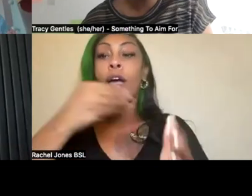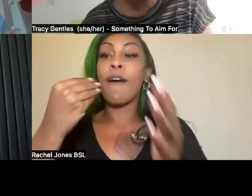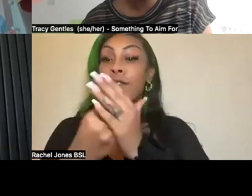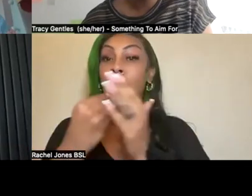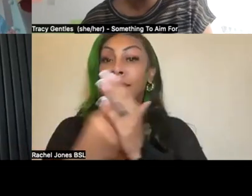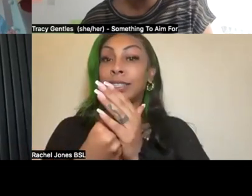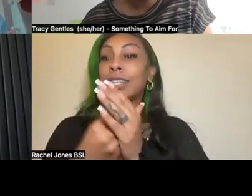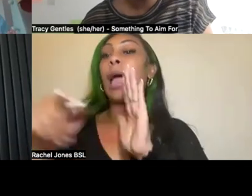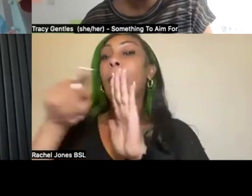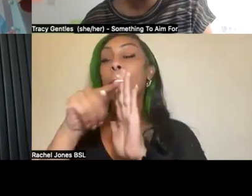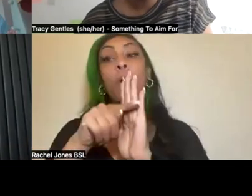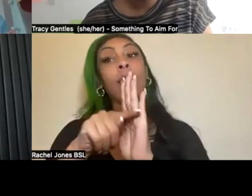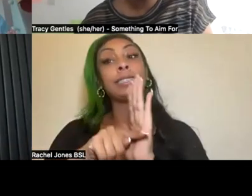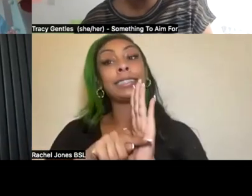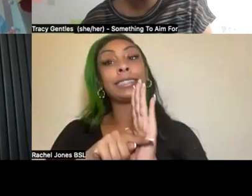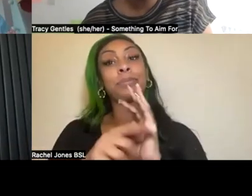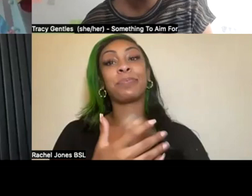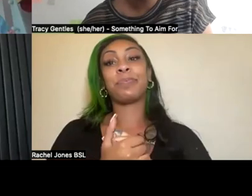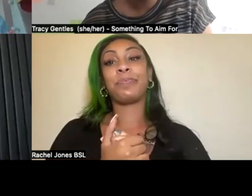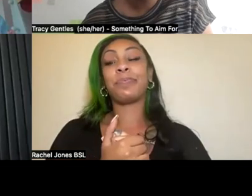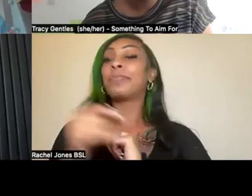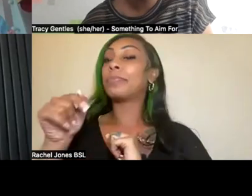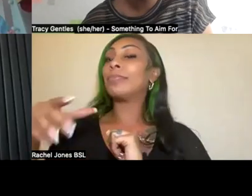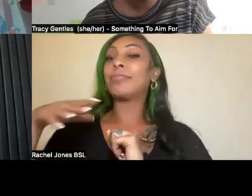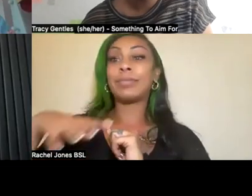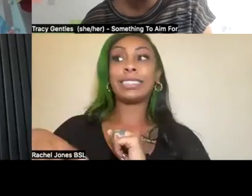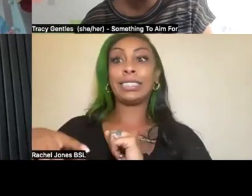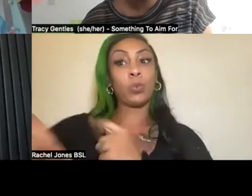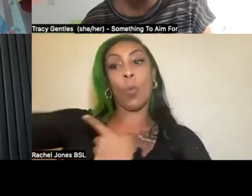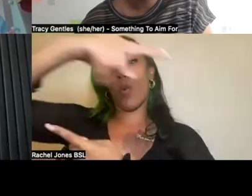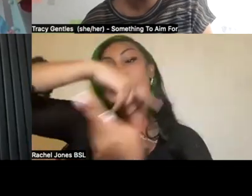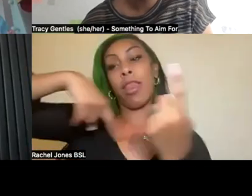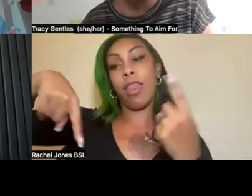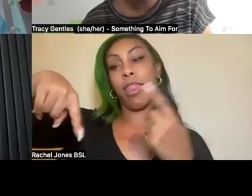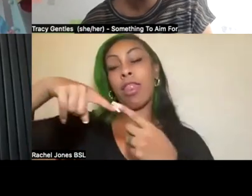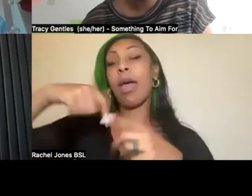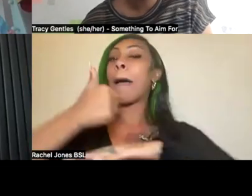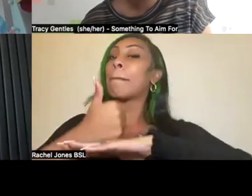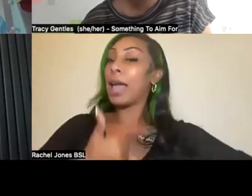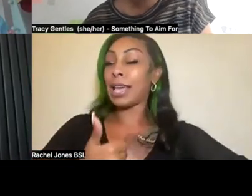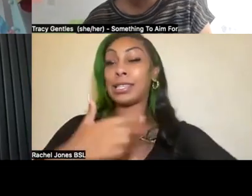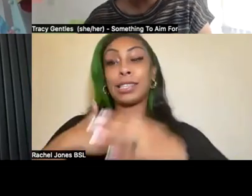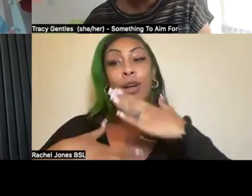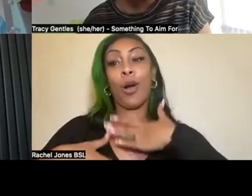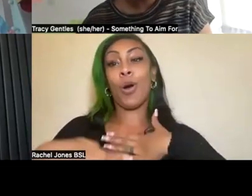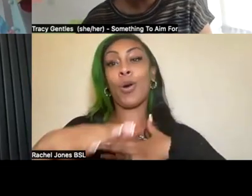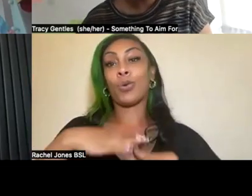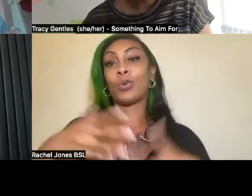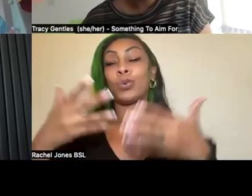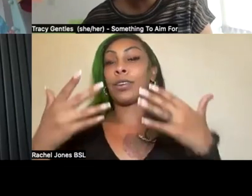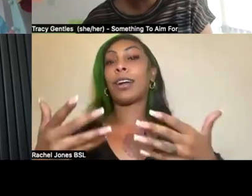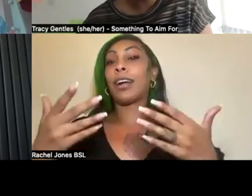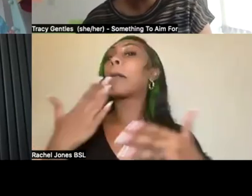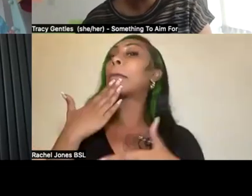in policymaking. Given that we need all of us, this is our basic code of conduct for today.